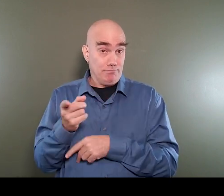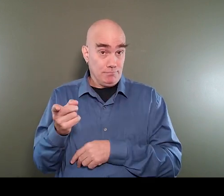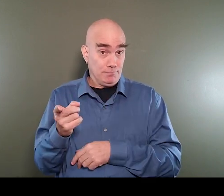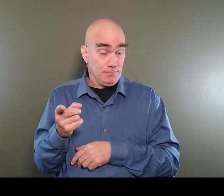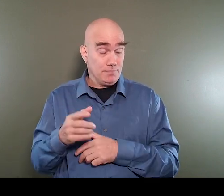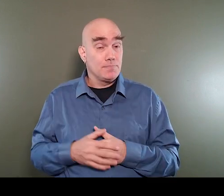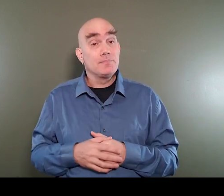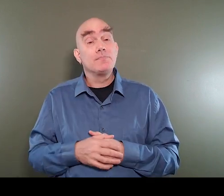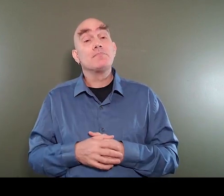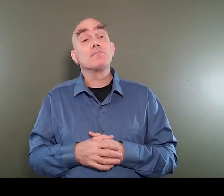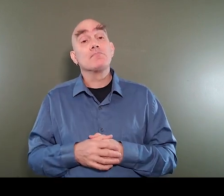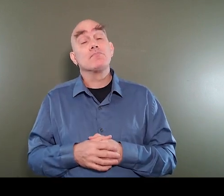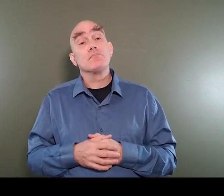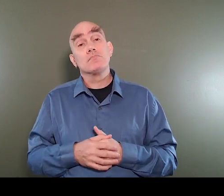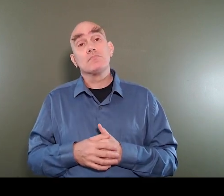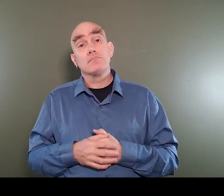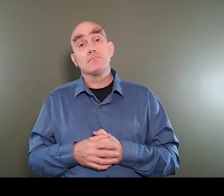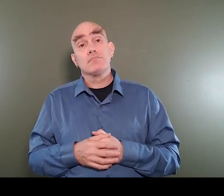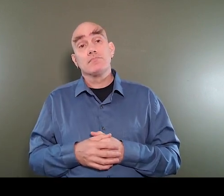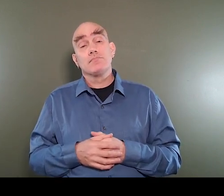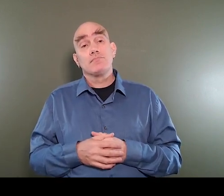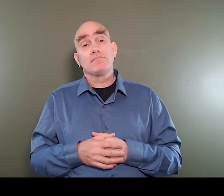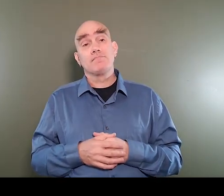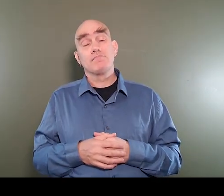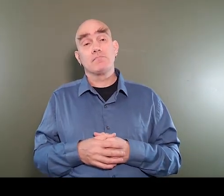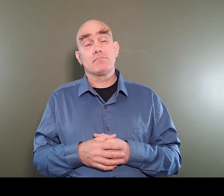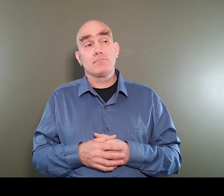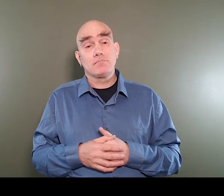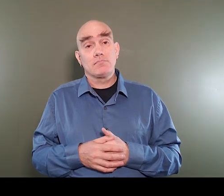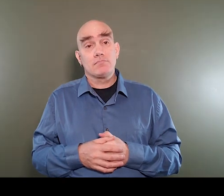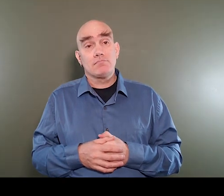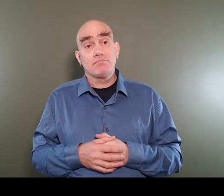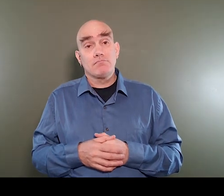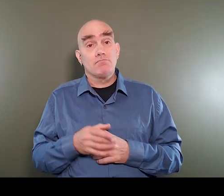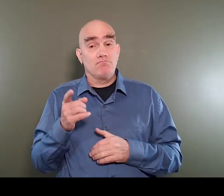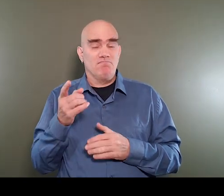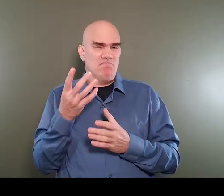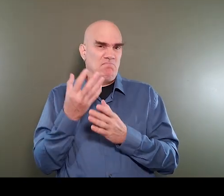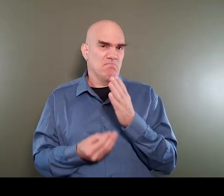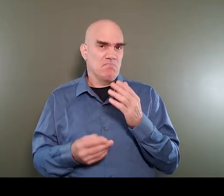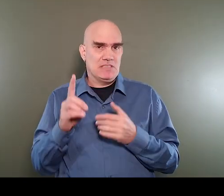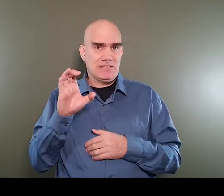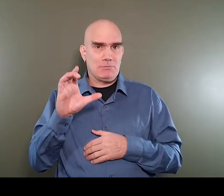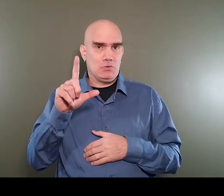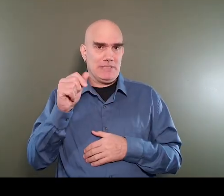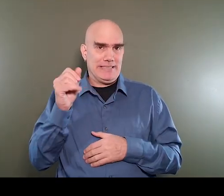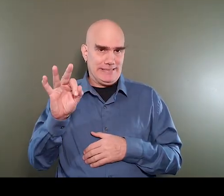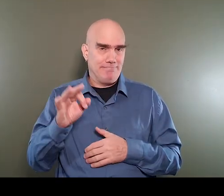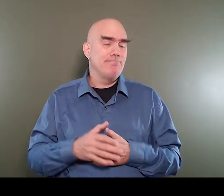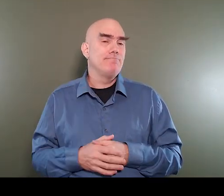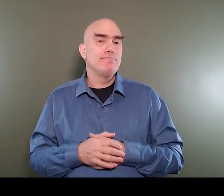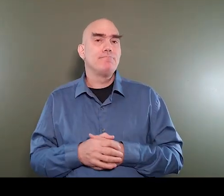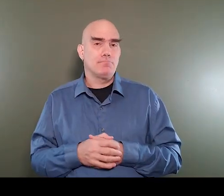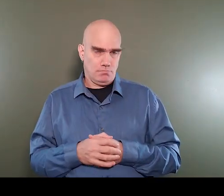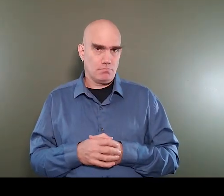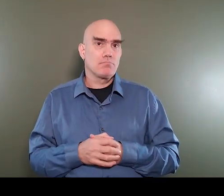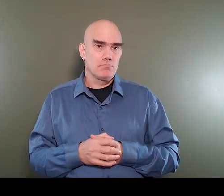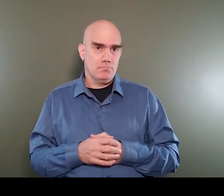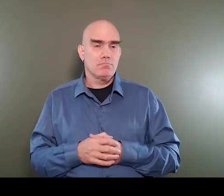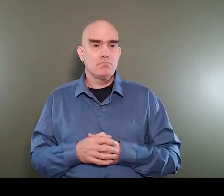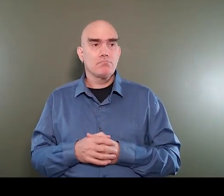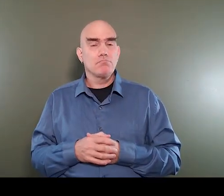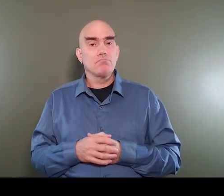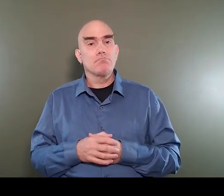94 years old, and I was taking care of her. and she passed away in